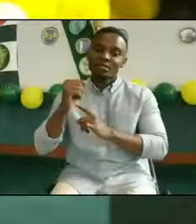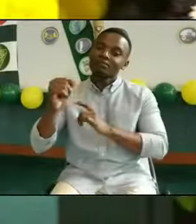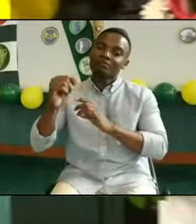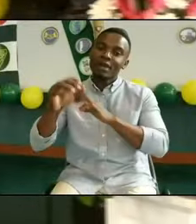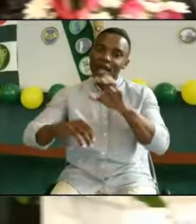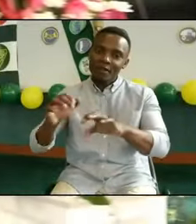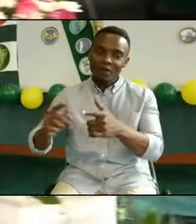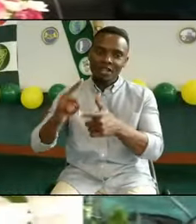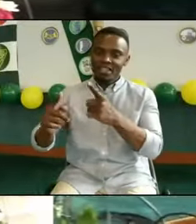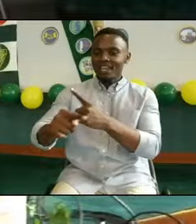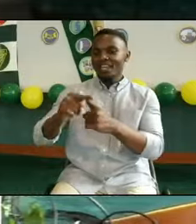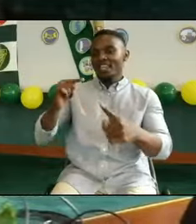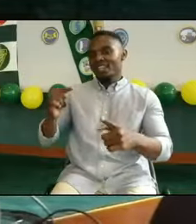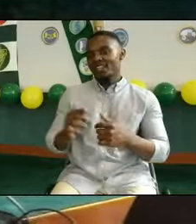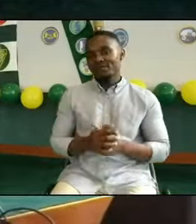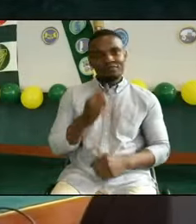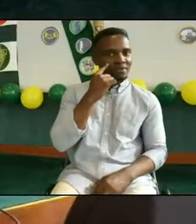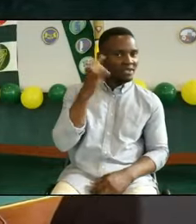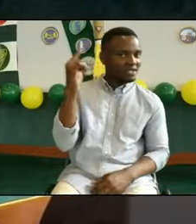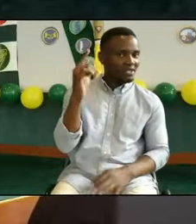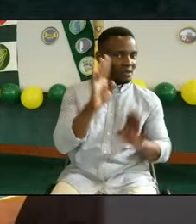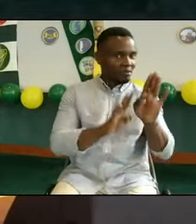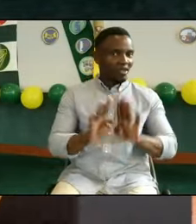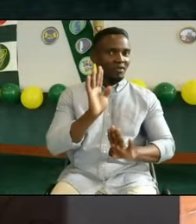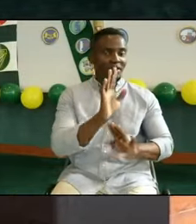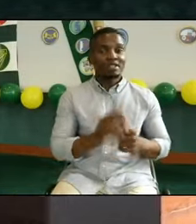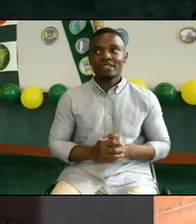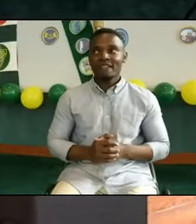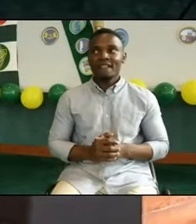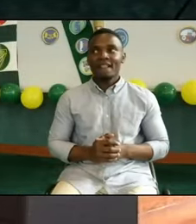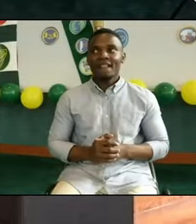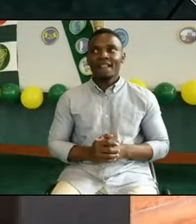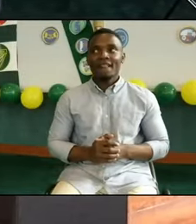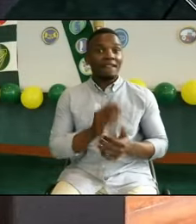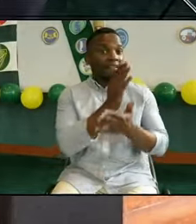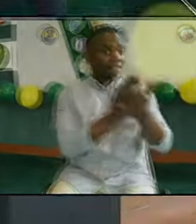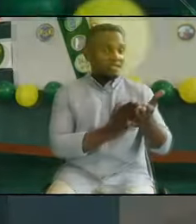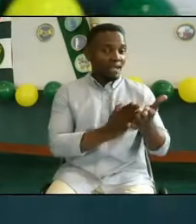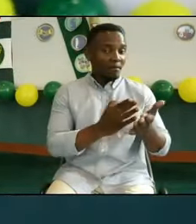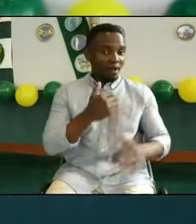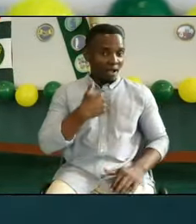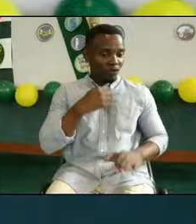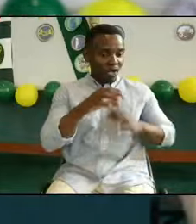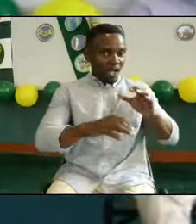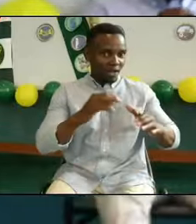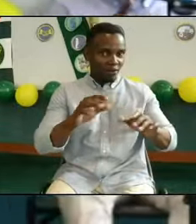What I'm saying, pay attention to the characteristics. Because some of us are having animals in our hands and we are killing them.